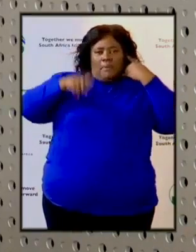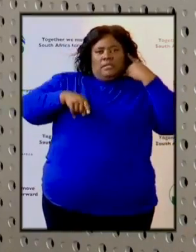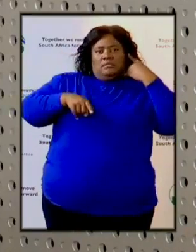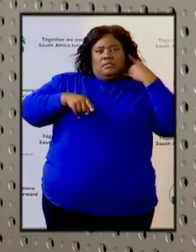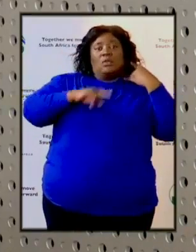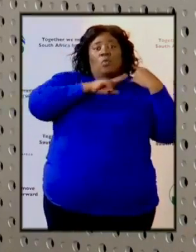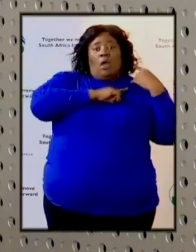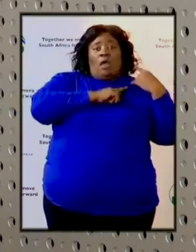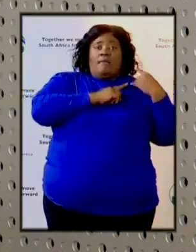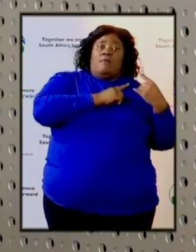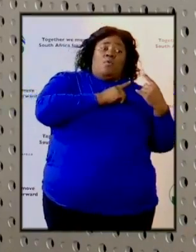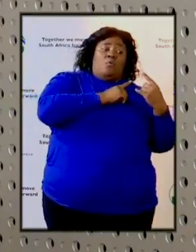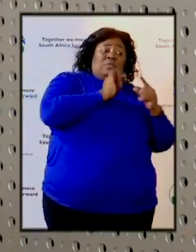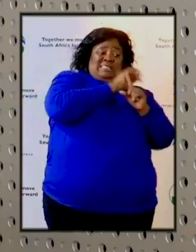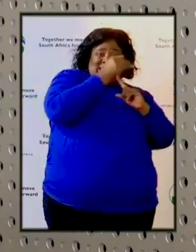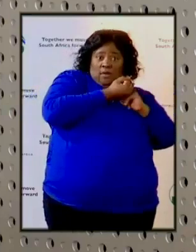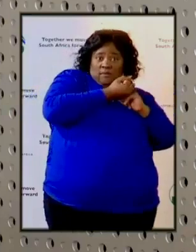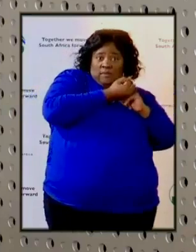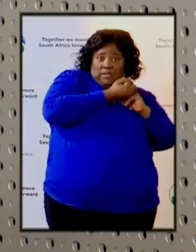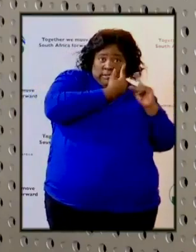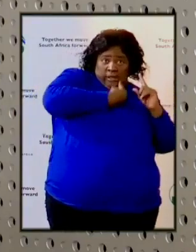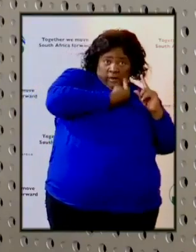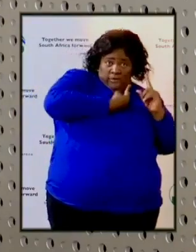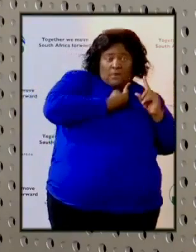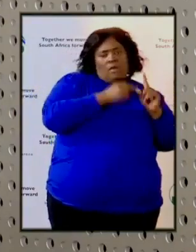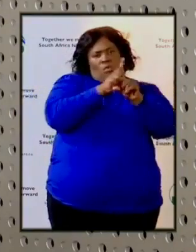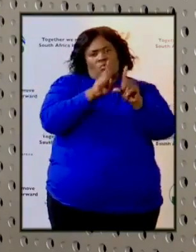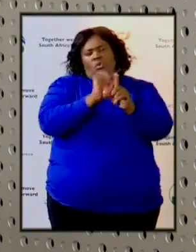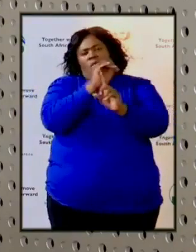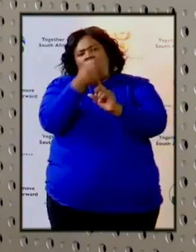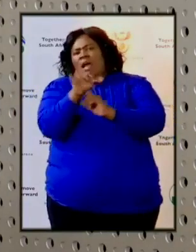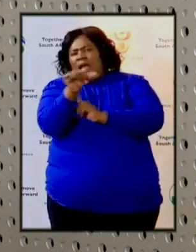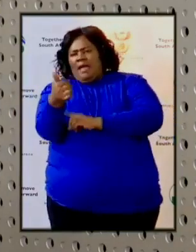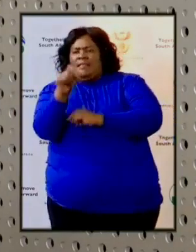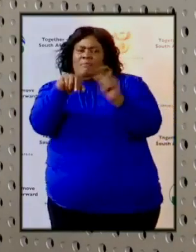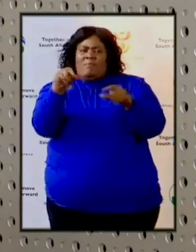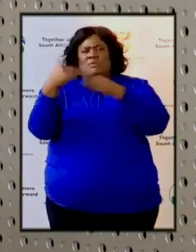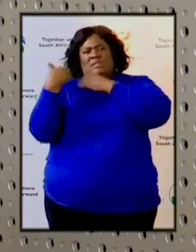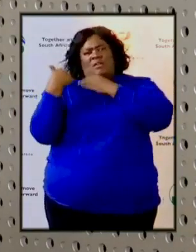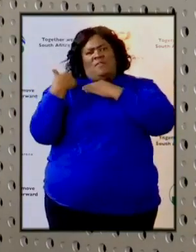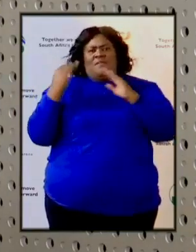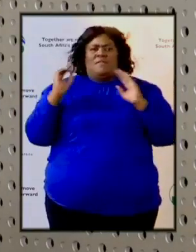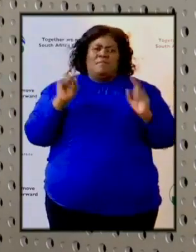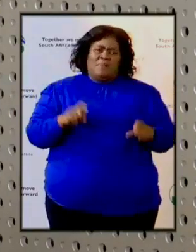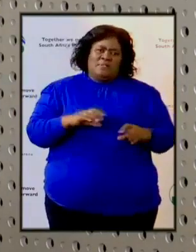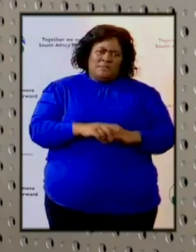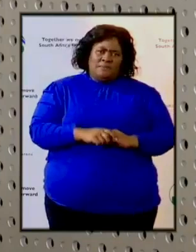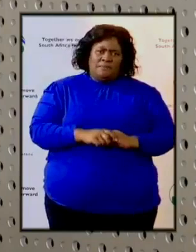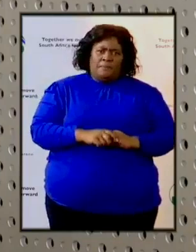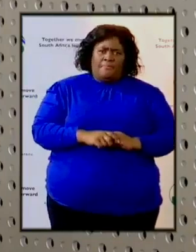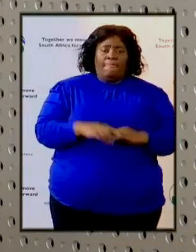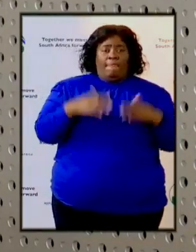for their own safety but for the safety of others. Our health is very interrelated